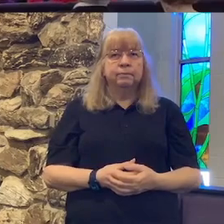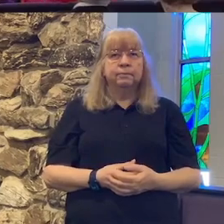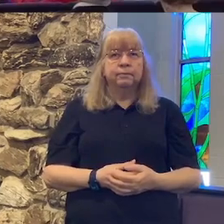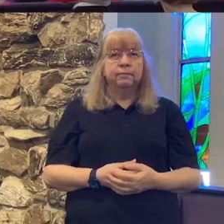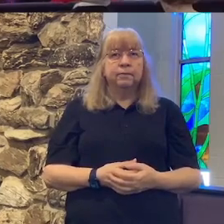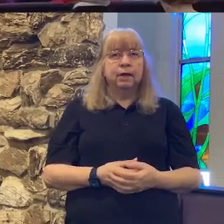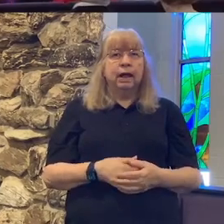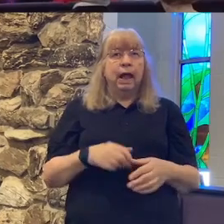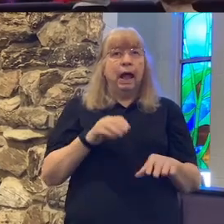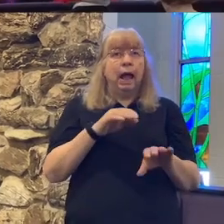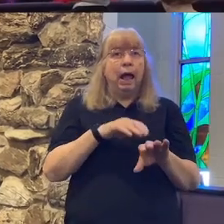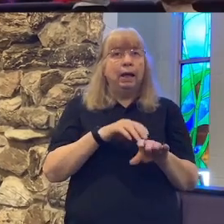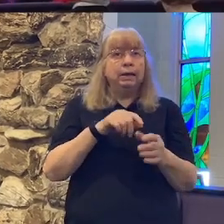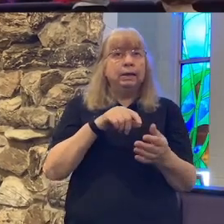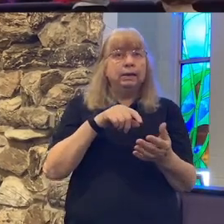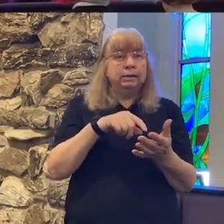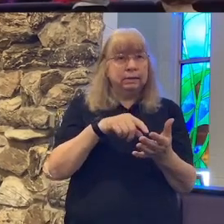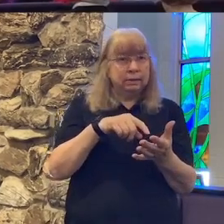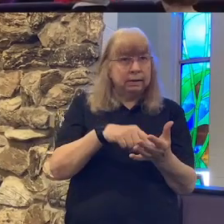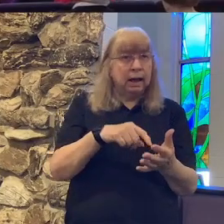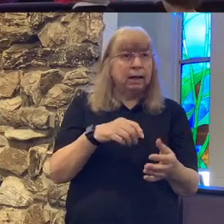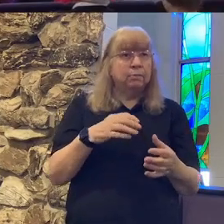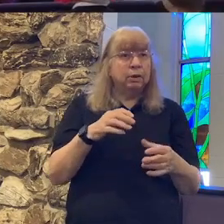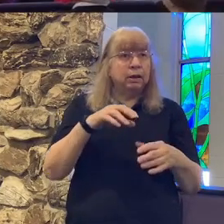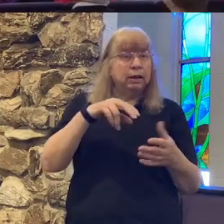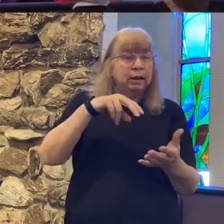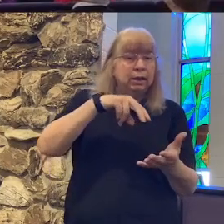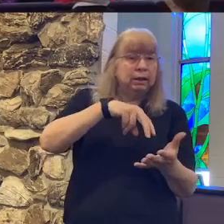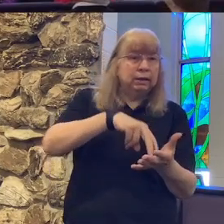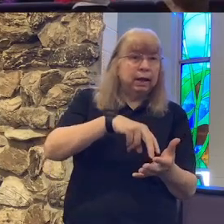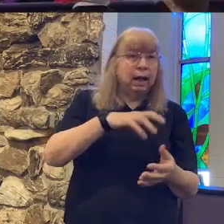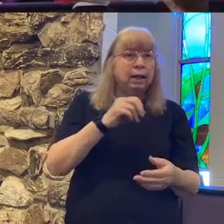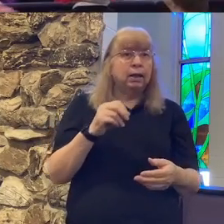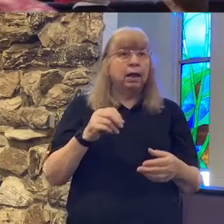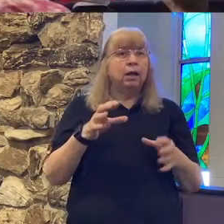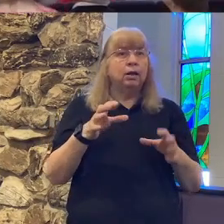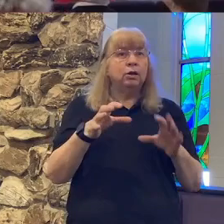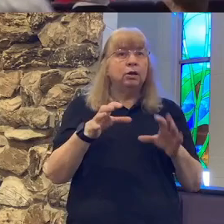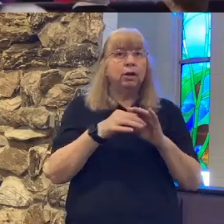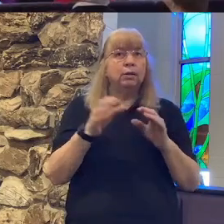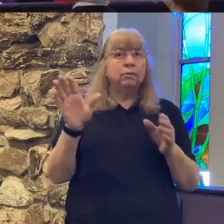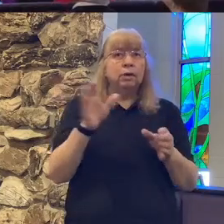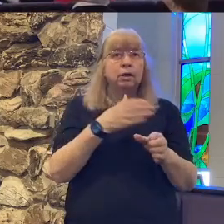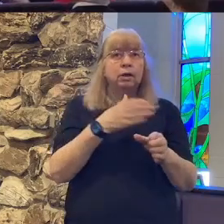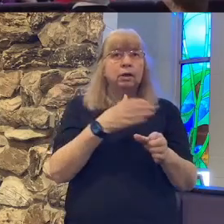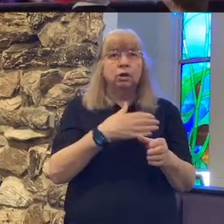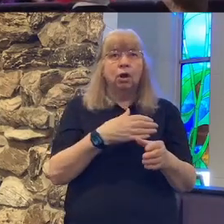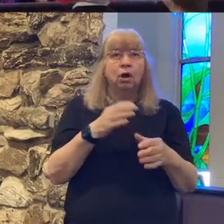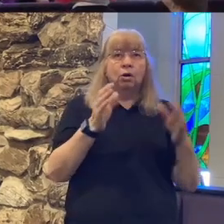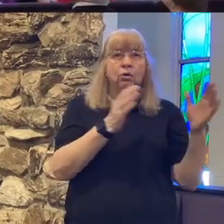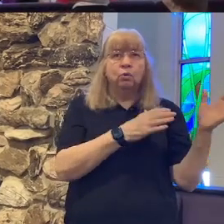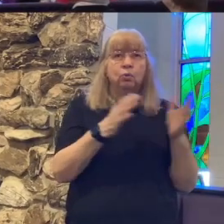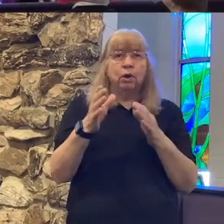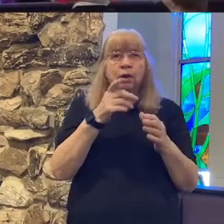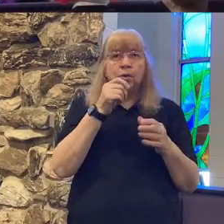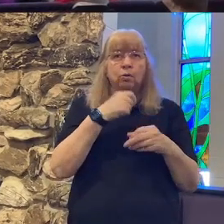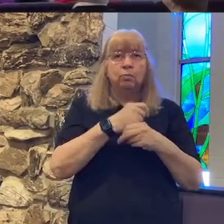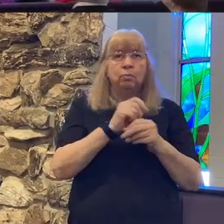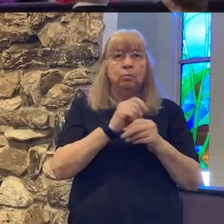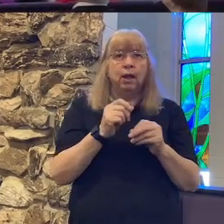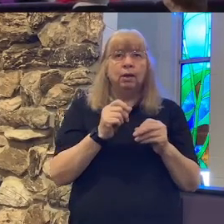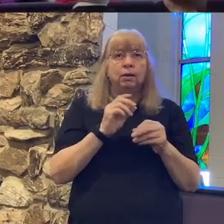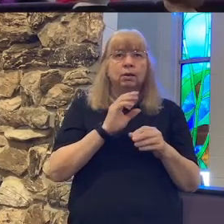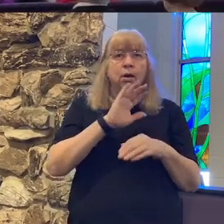At this time, I invite you to stand and join with us in our hymn of preparation, Wind Who Makes All Wind That Blows.